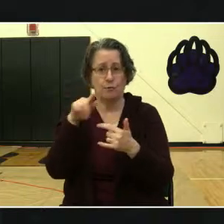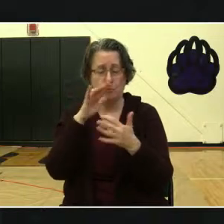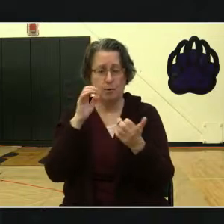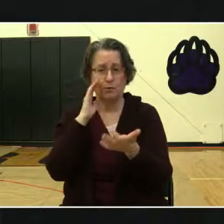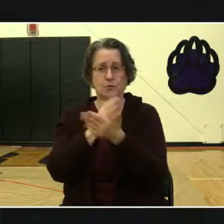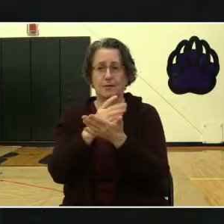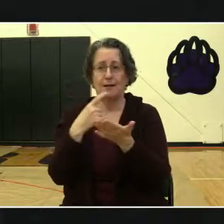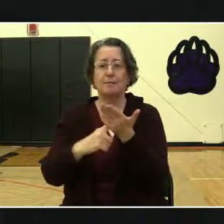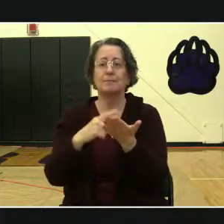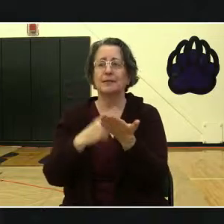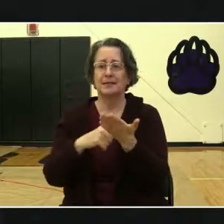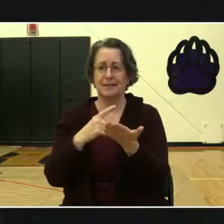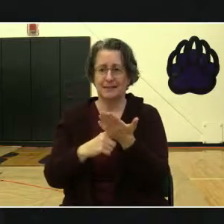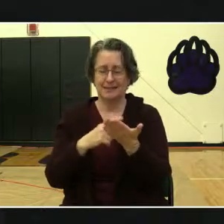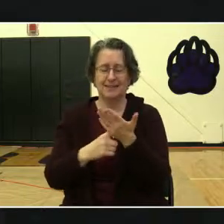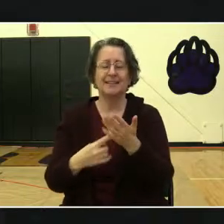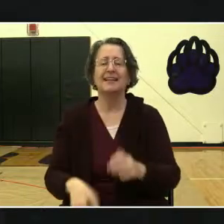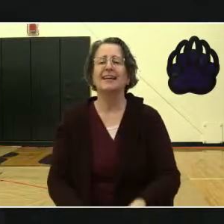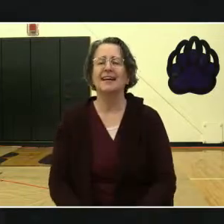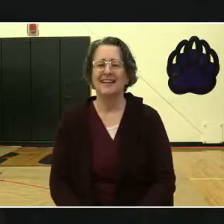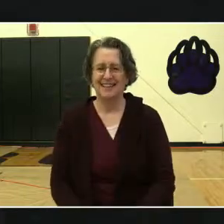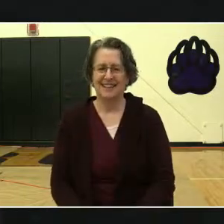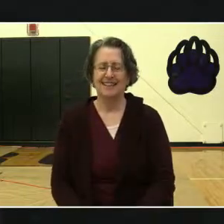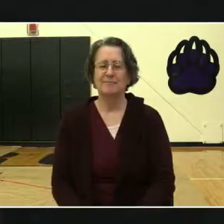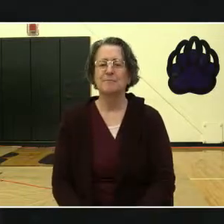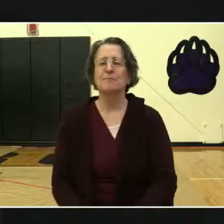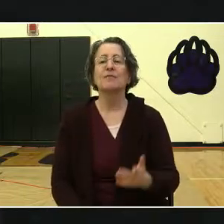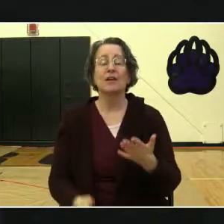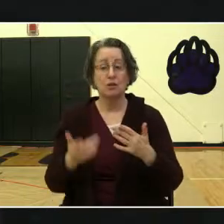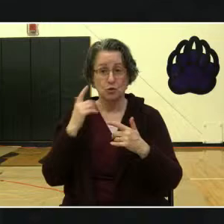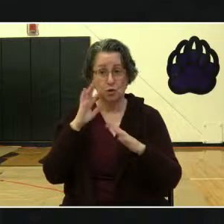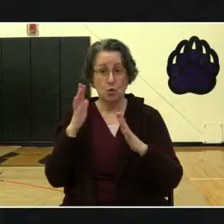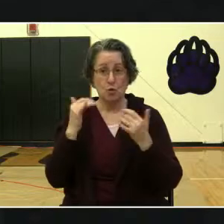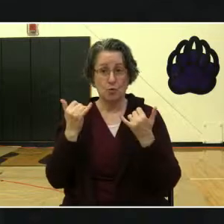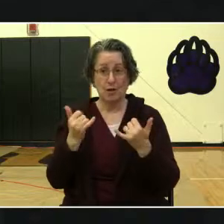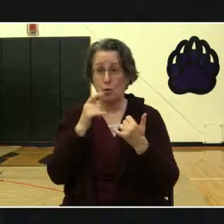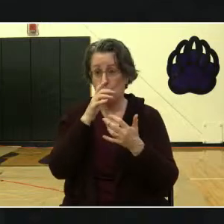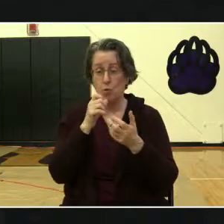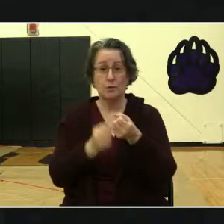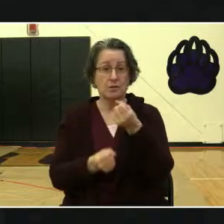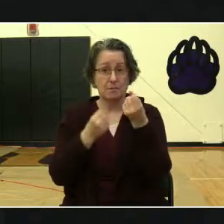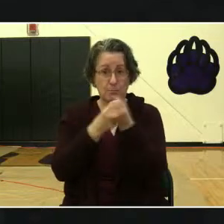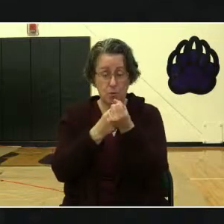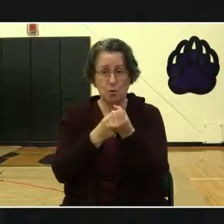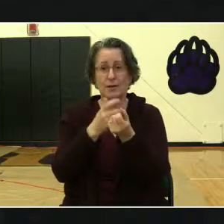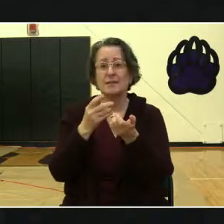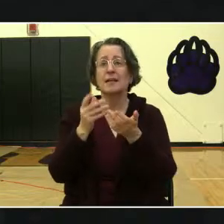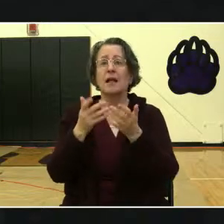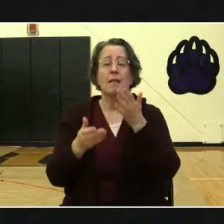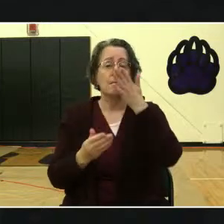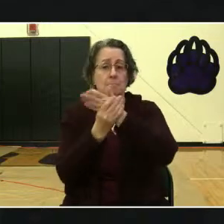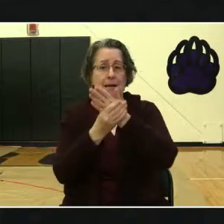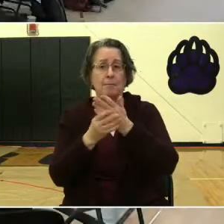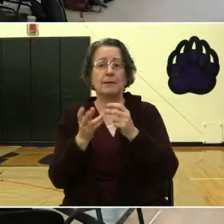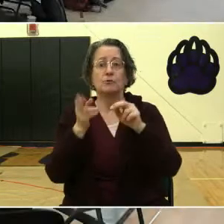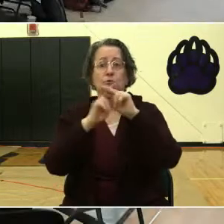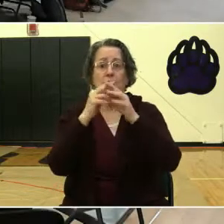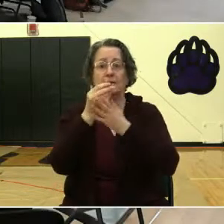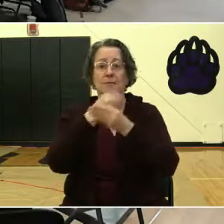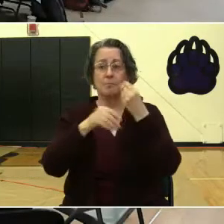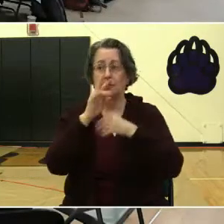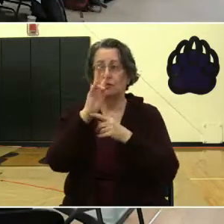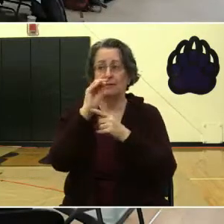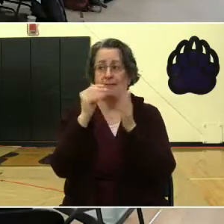favor of calling the question and ceasing to base on the grace amendment to increase the budget by $70,000 please rise and say